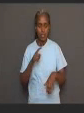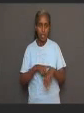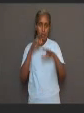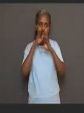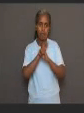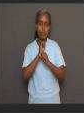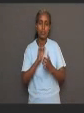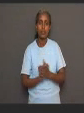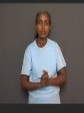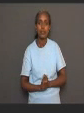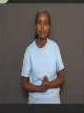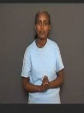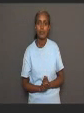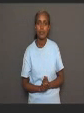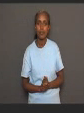Time's up.